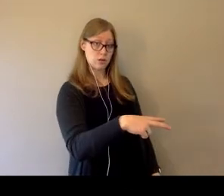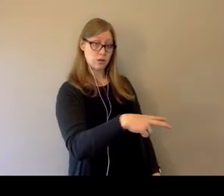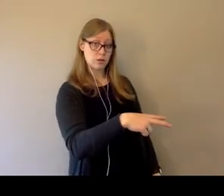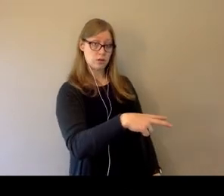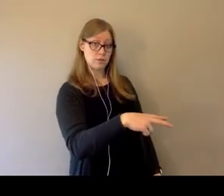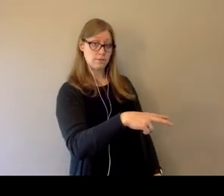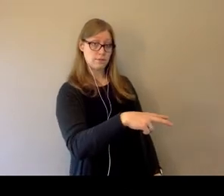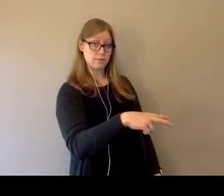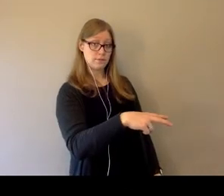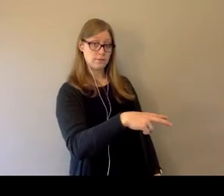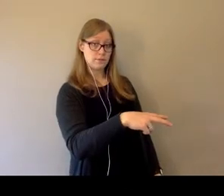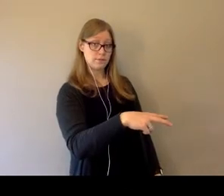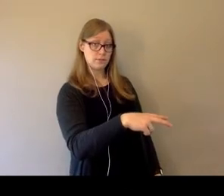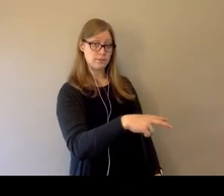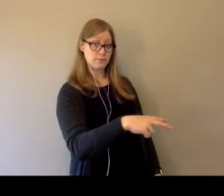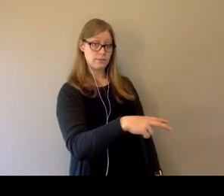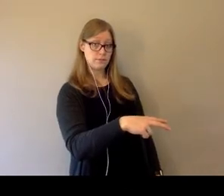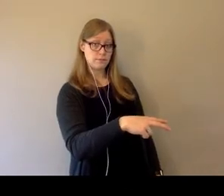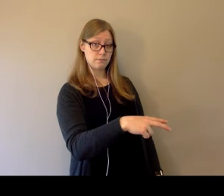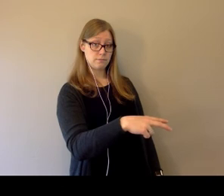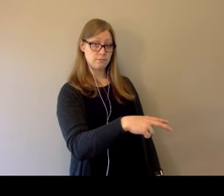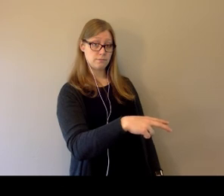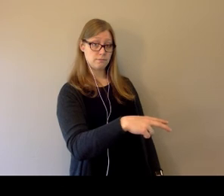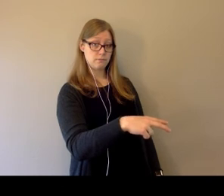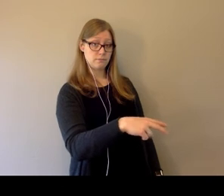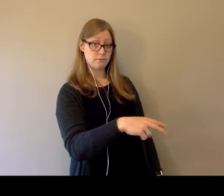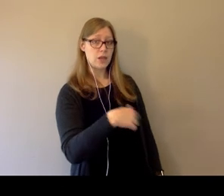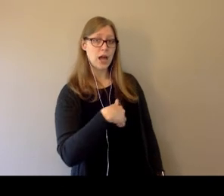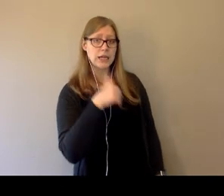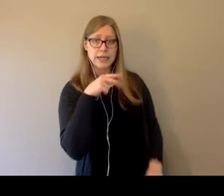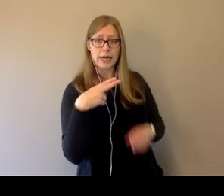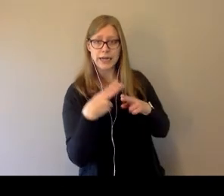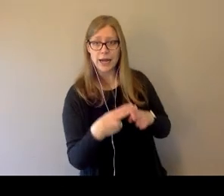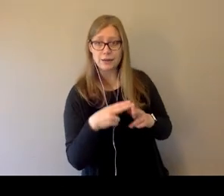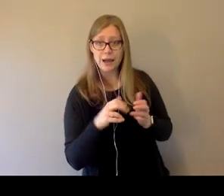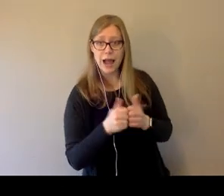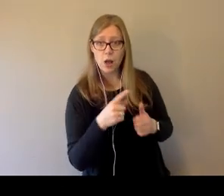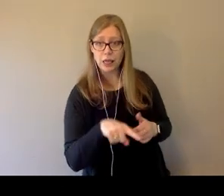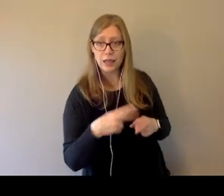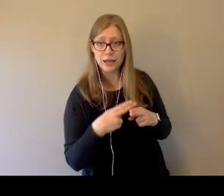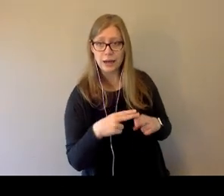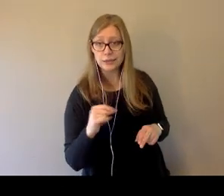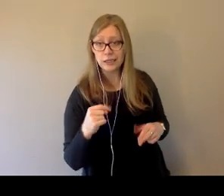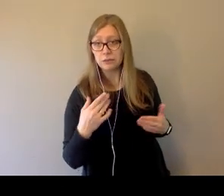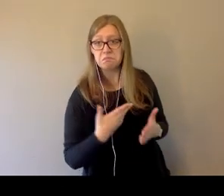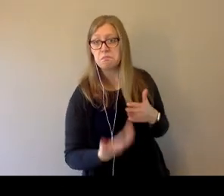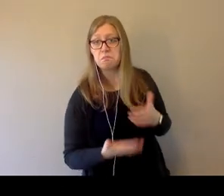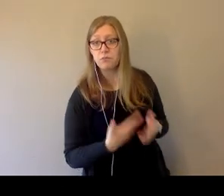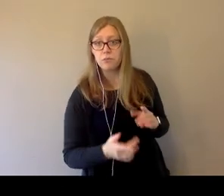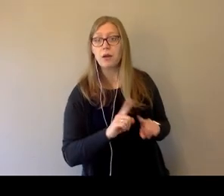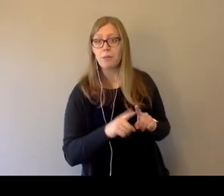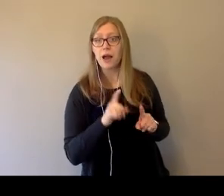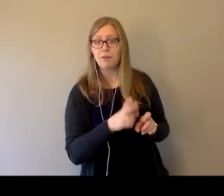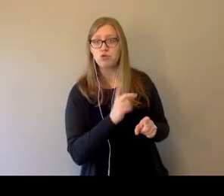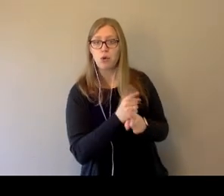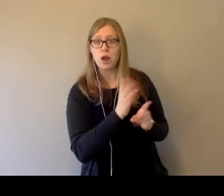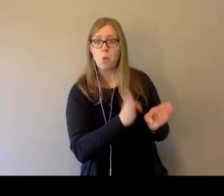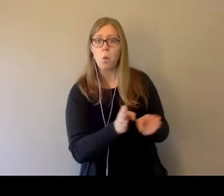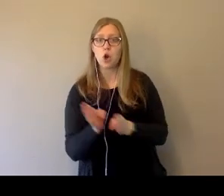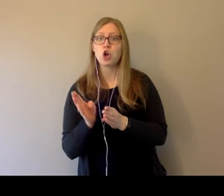DFE, so I didn't name it the way they did, but you could. It doesn't really matter, just so we name them correctly. So I did